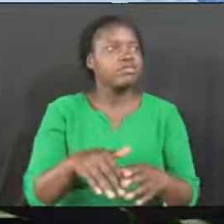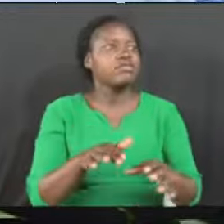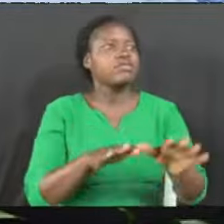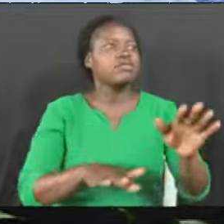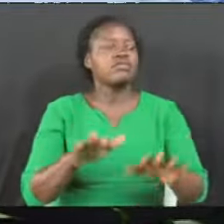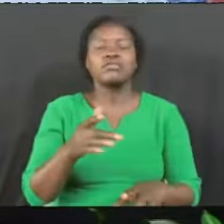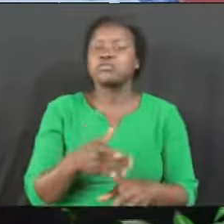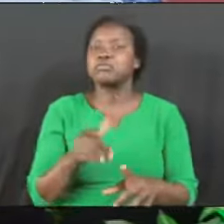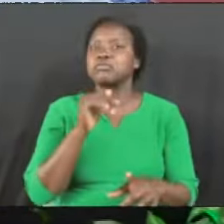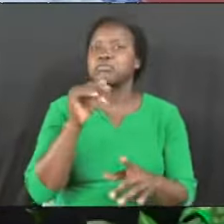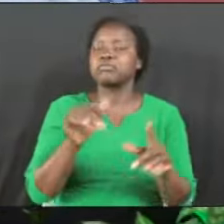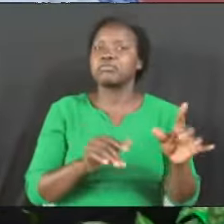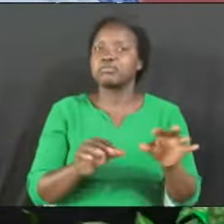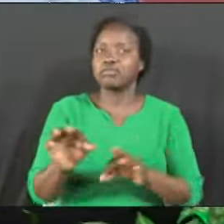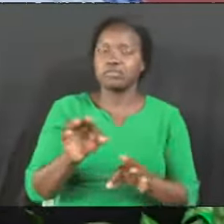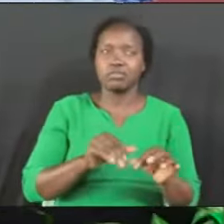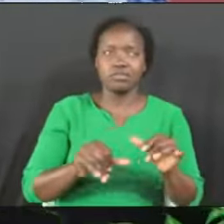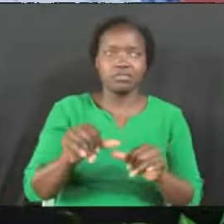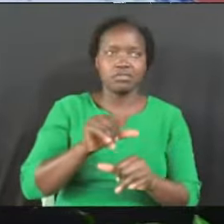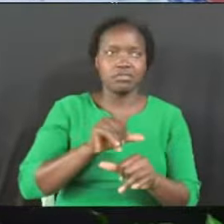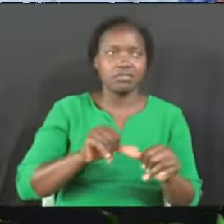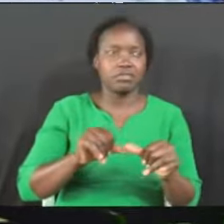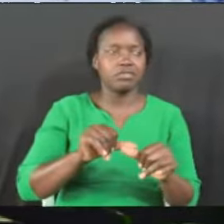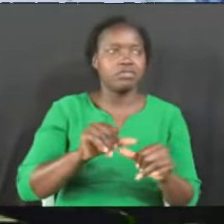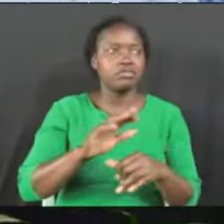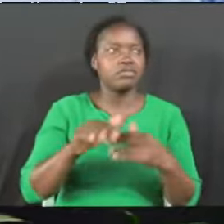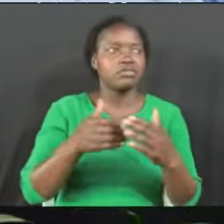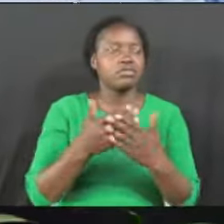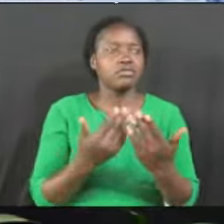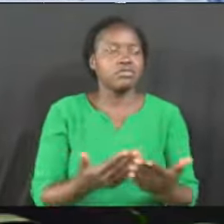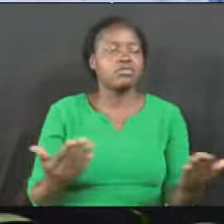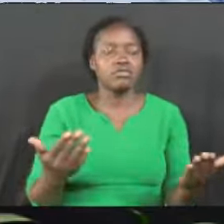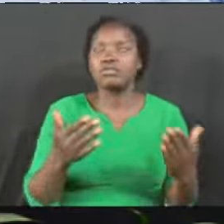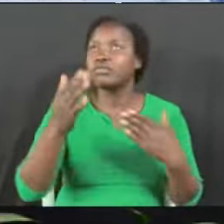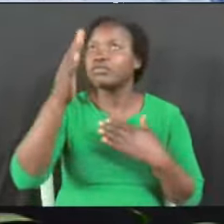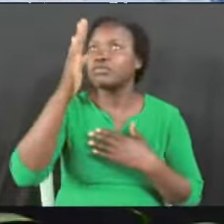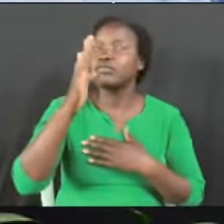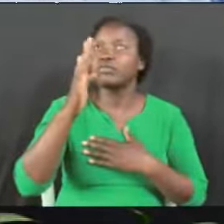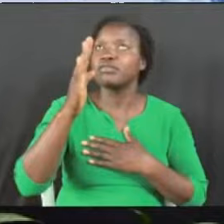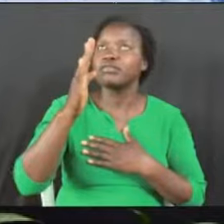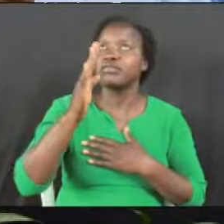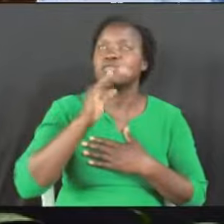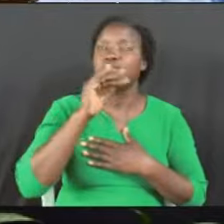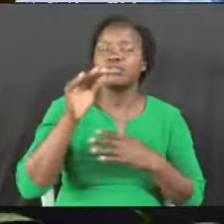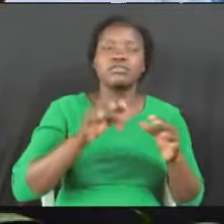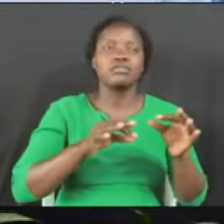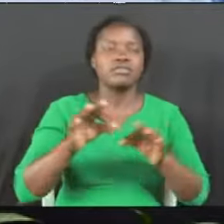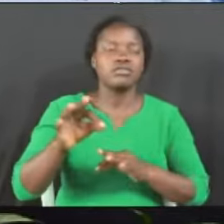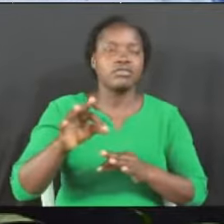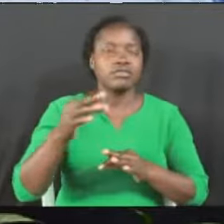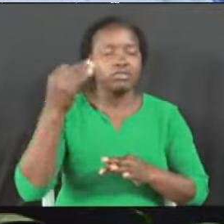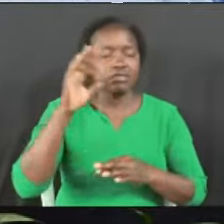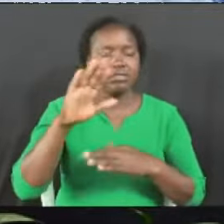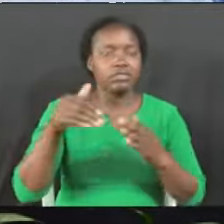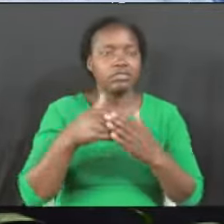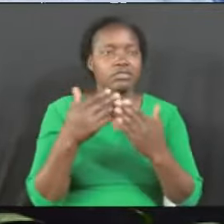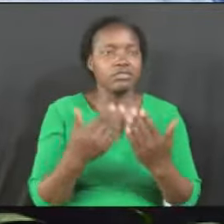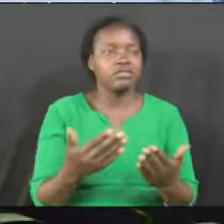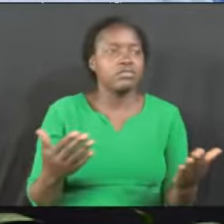the measure of all things. God is the measure of all